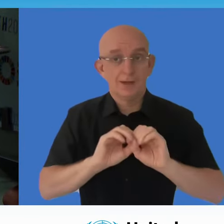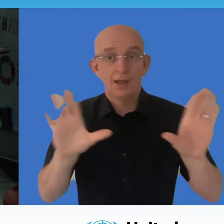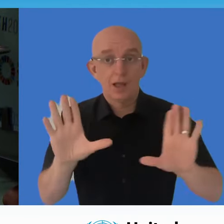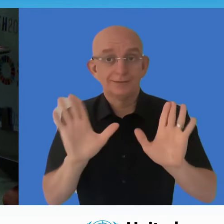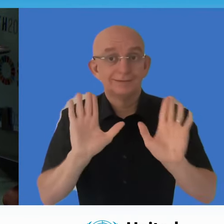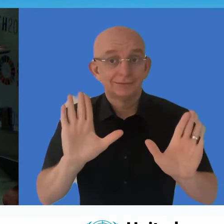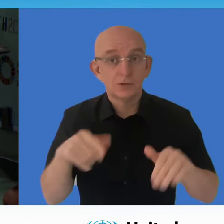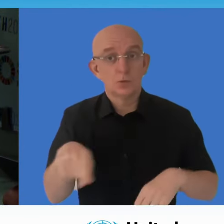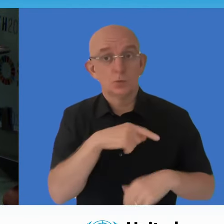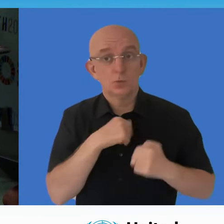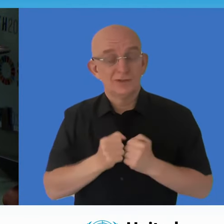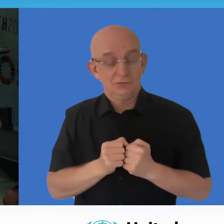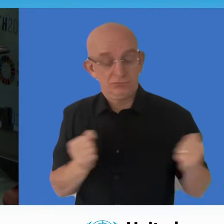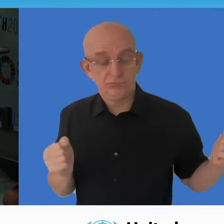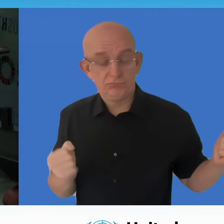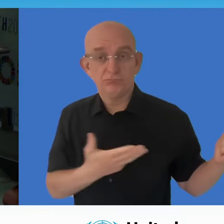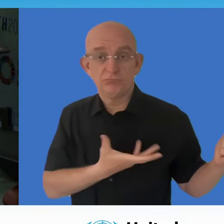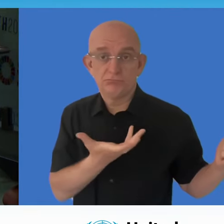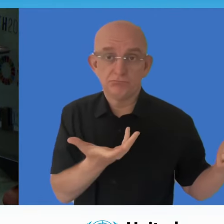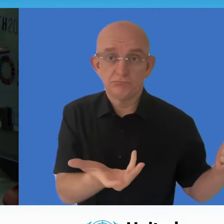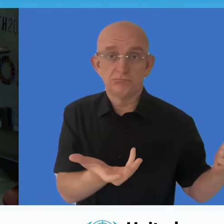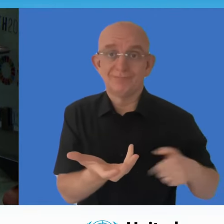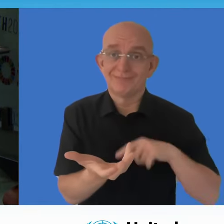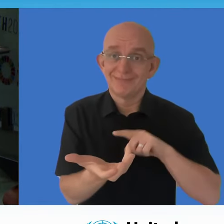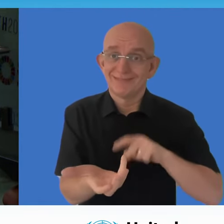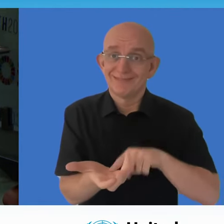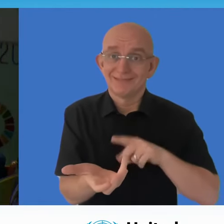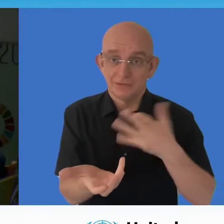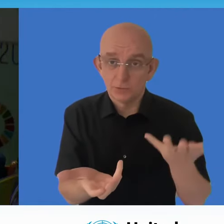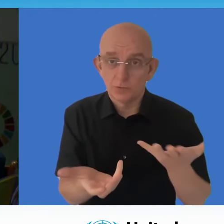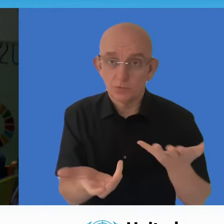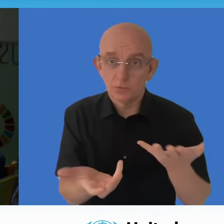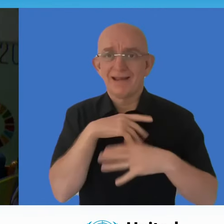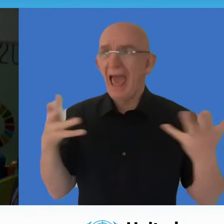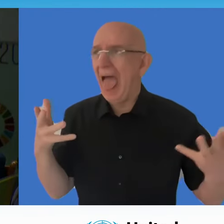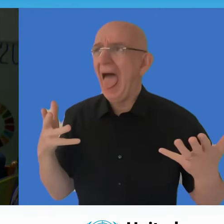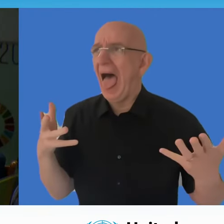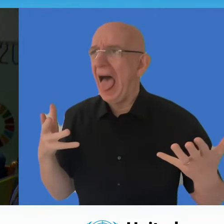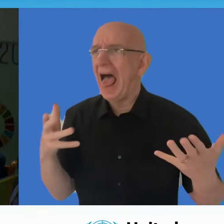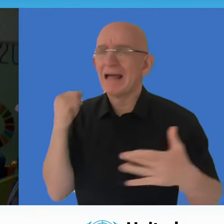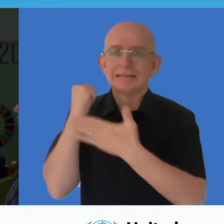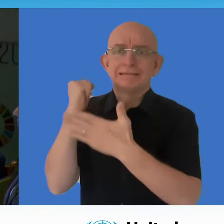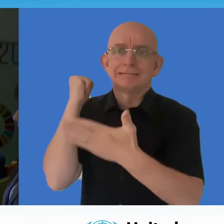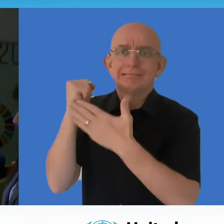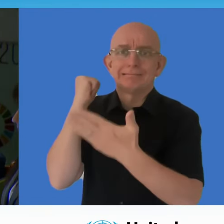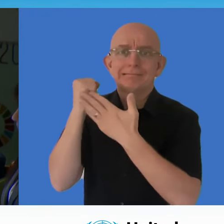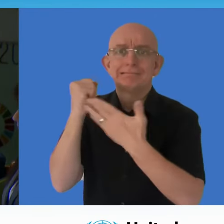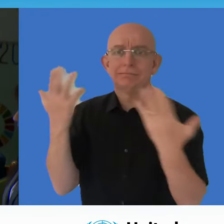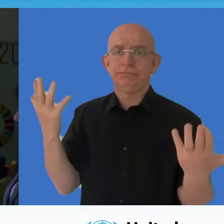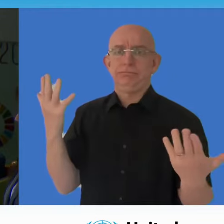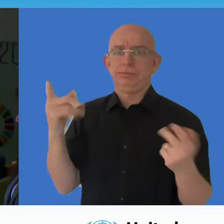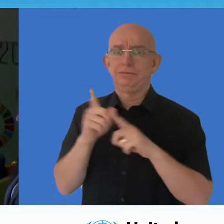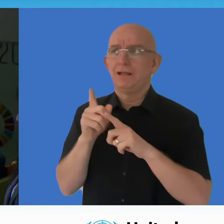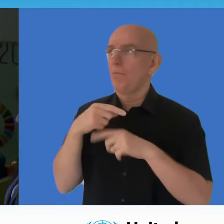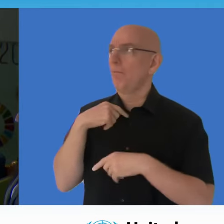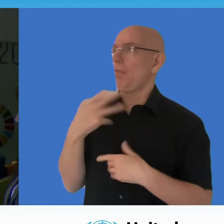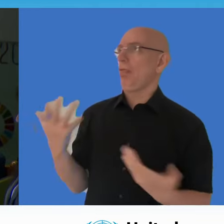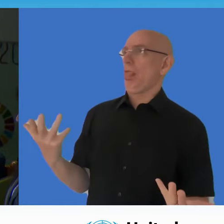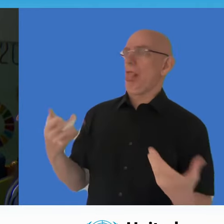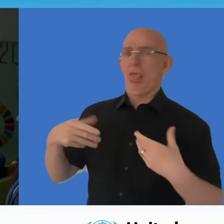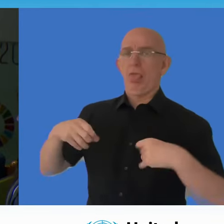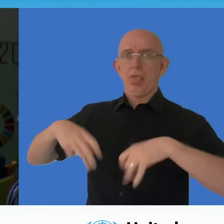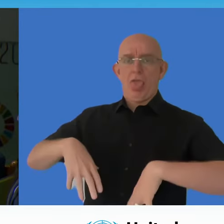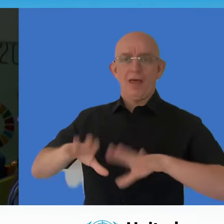into the void, like our voices, no matter how loud, can't get past the periphery. But here's the thing.